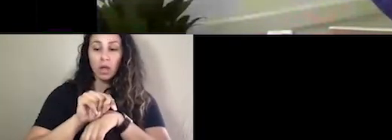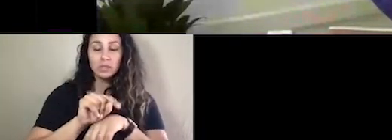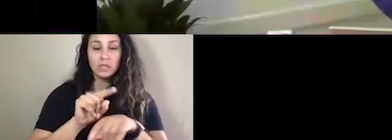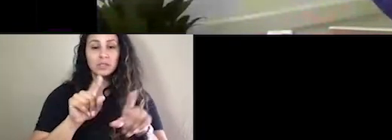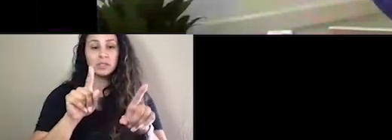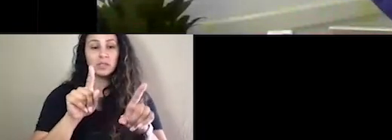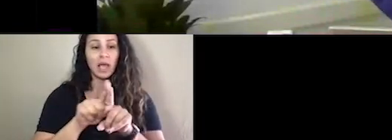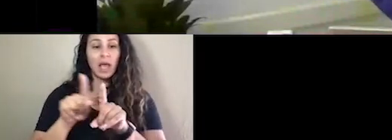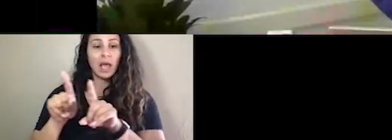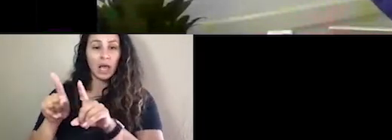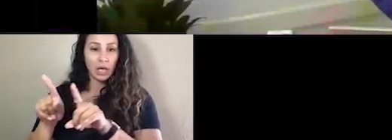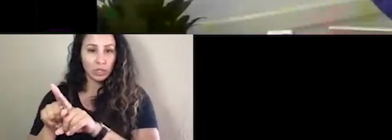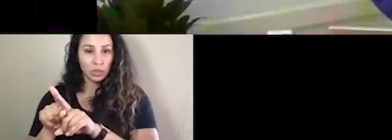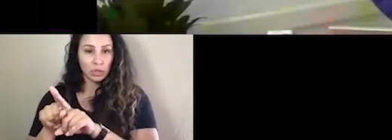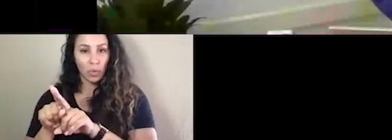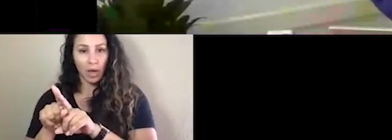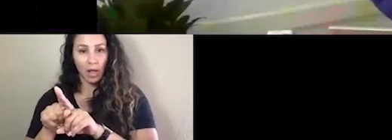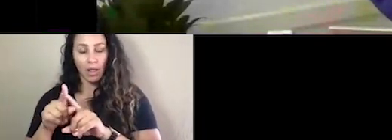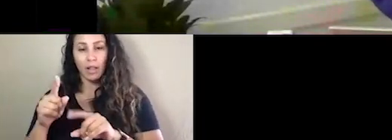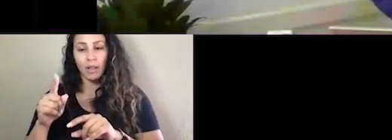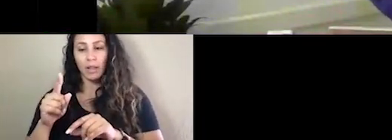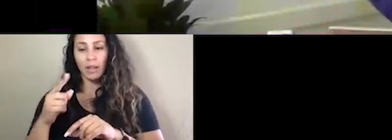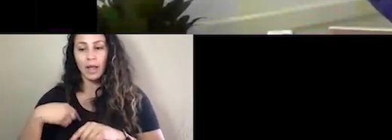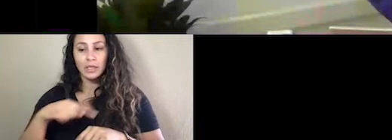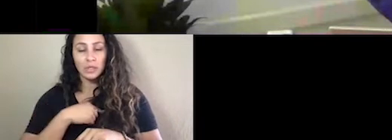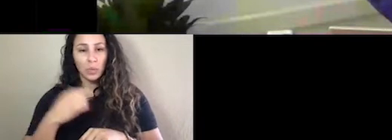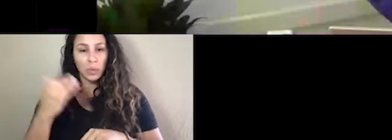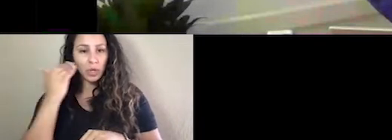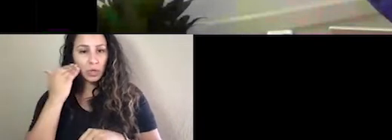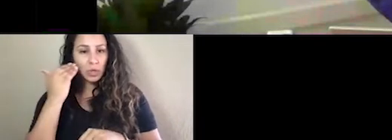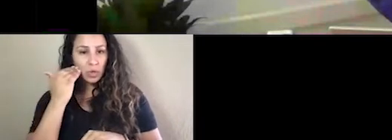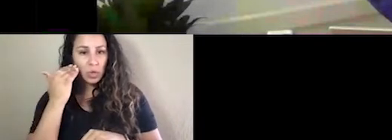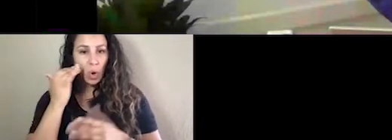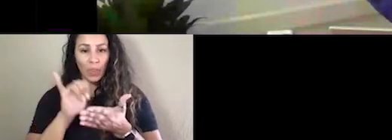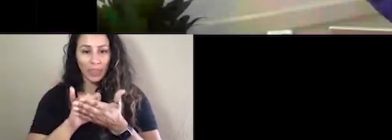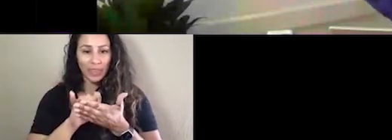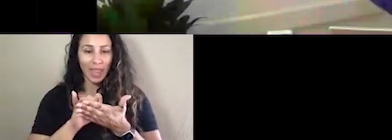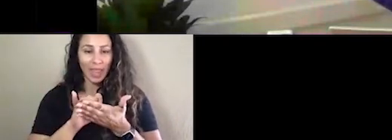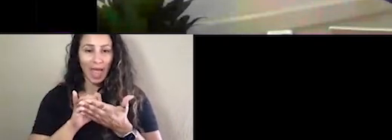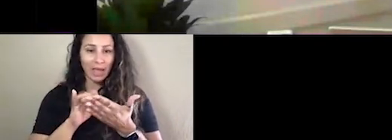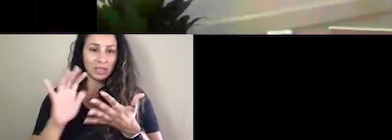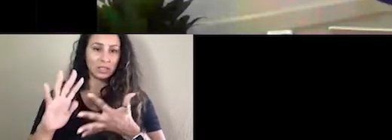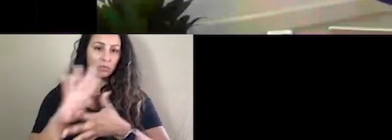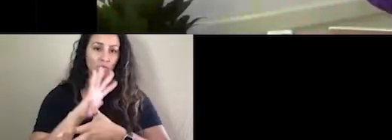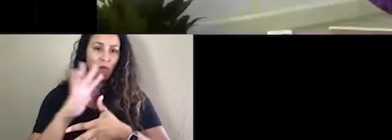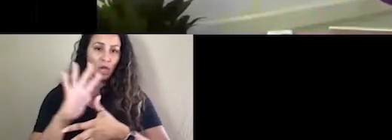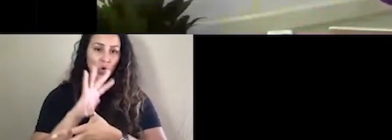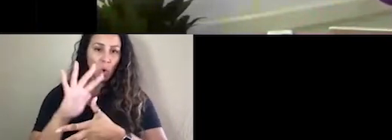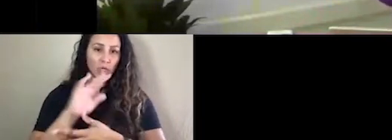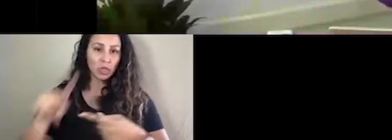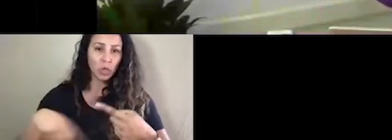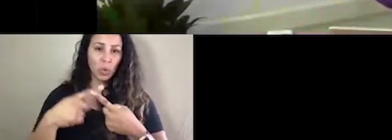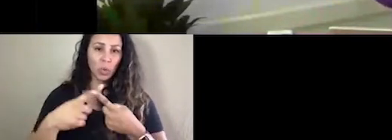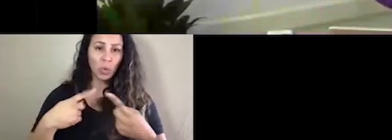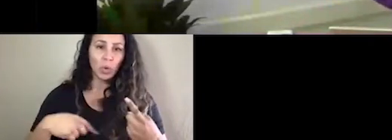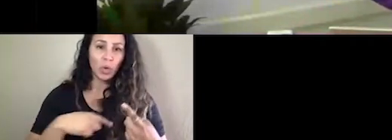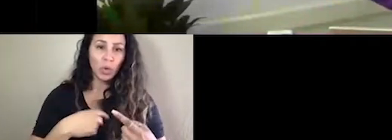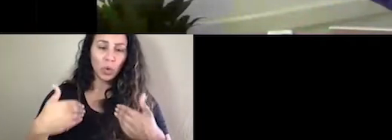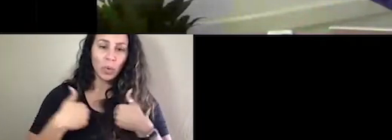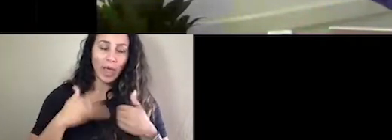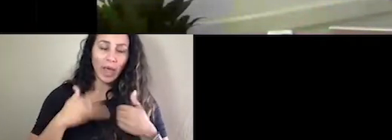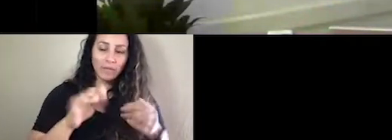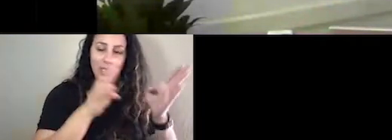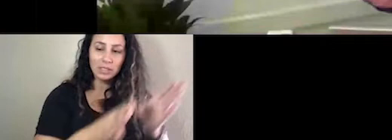as we all know, billable hours are a priority, meaning that when we had these do